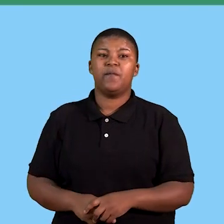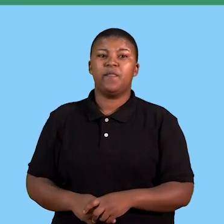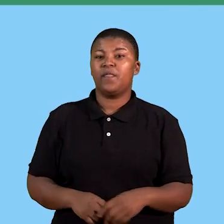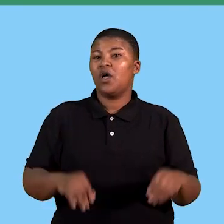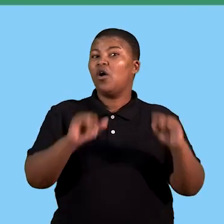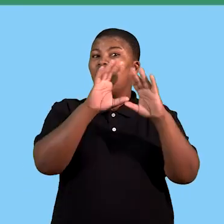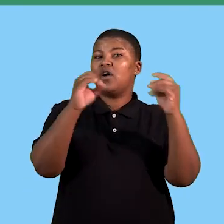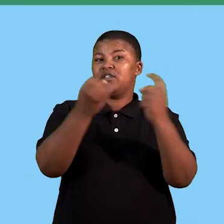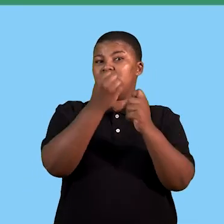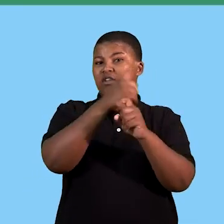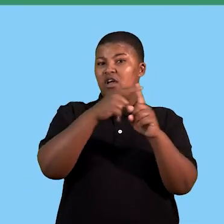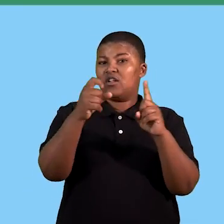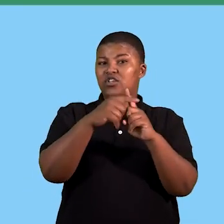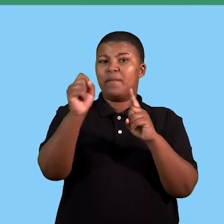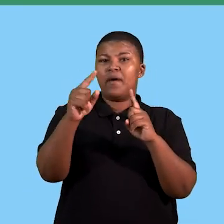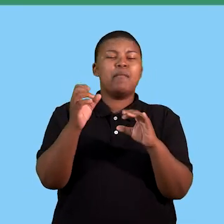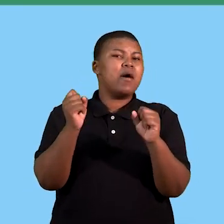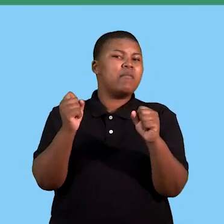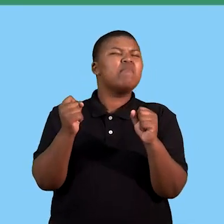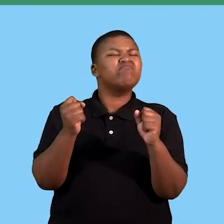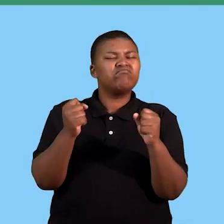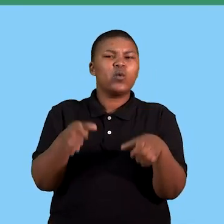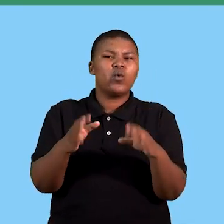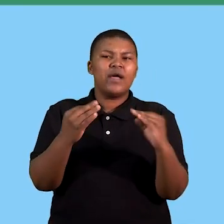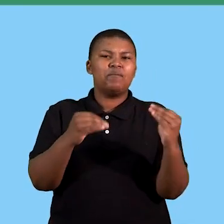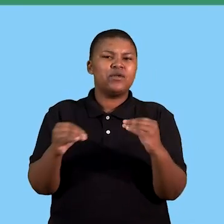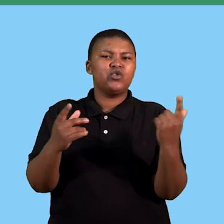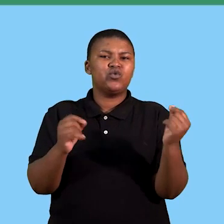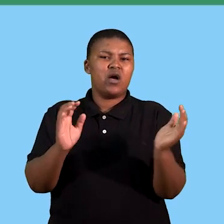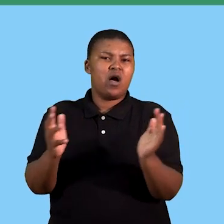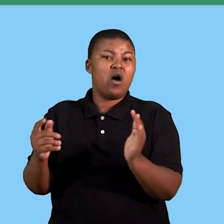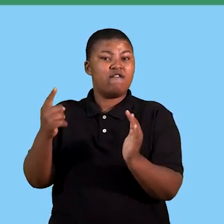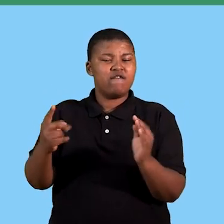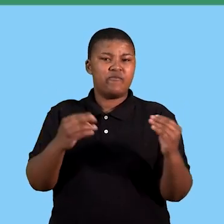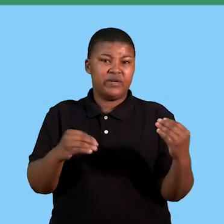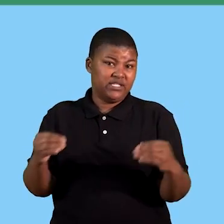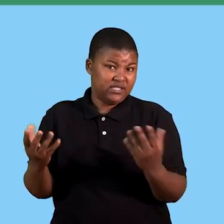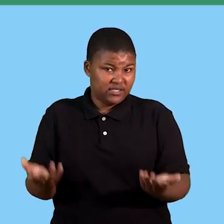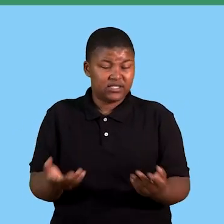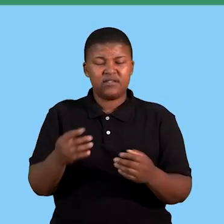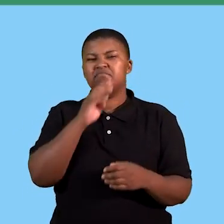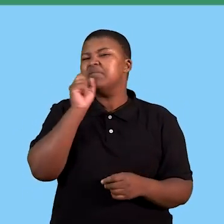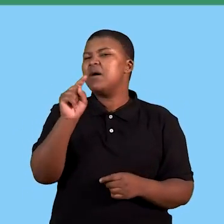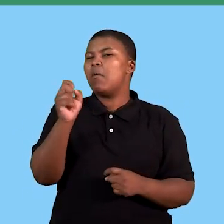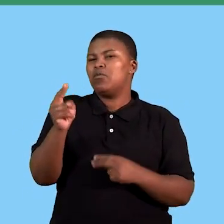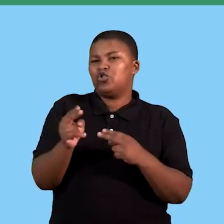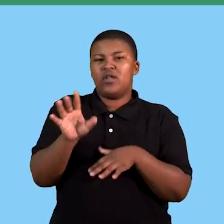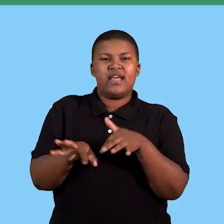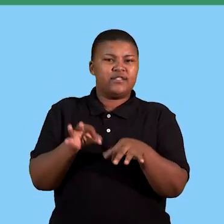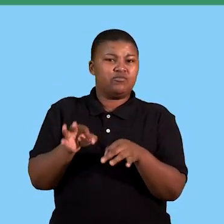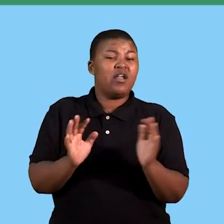organizational culture tells us the way the business is going about doing their business. So this in short